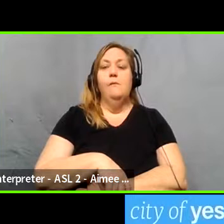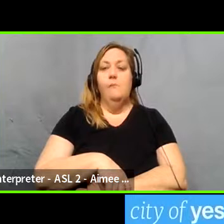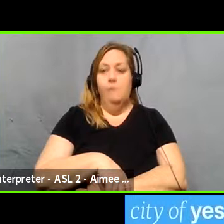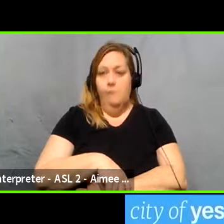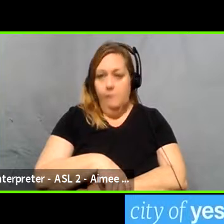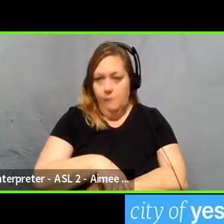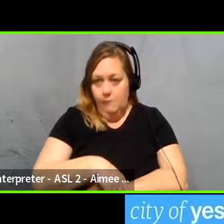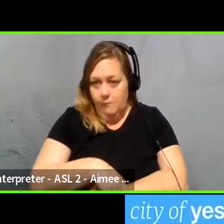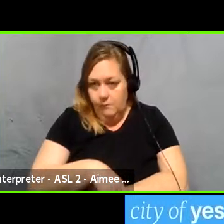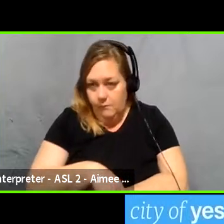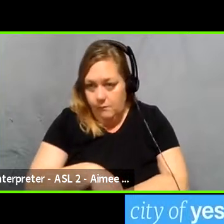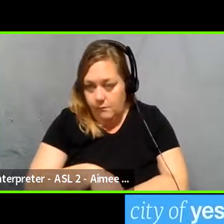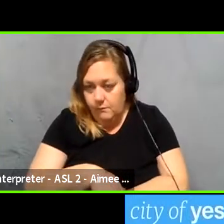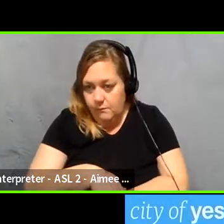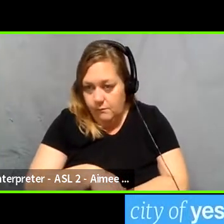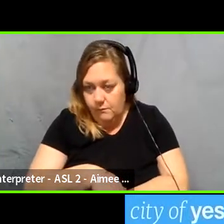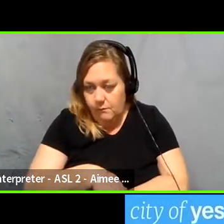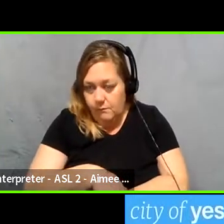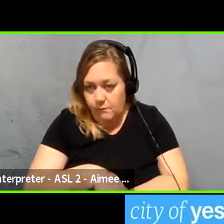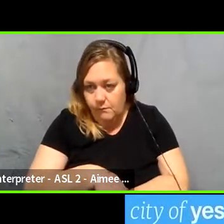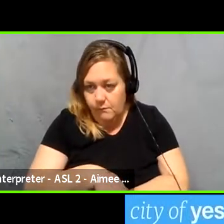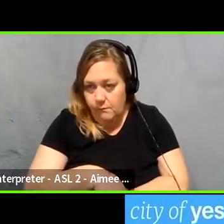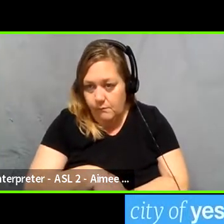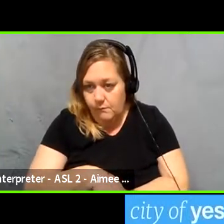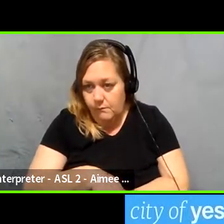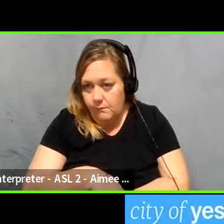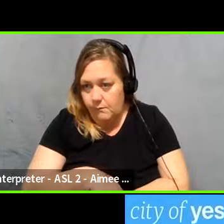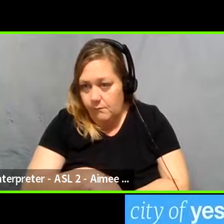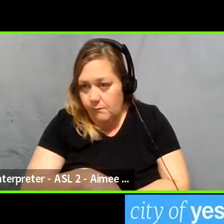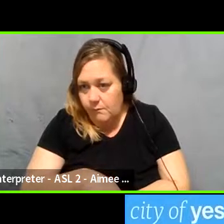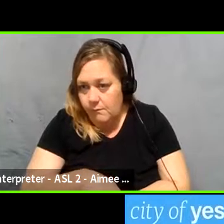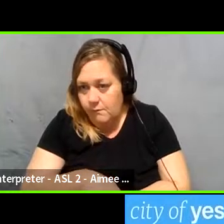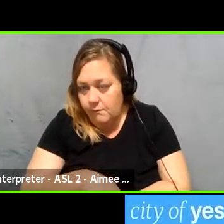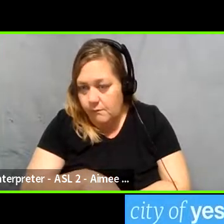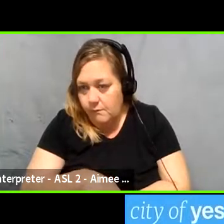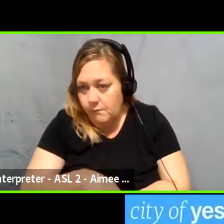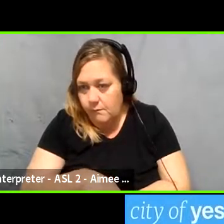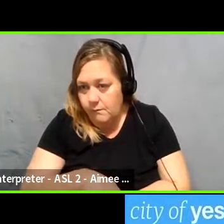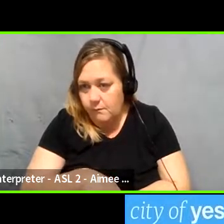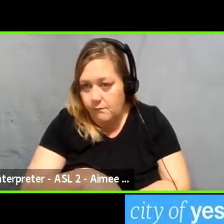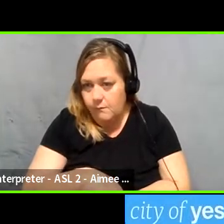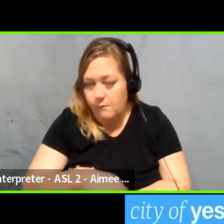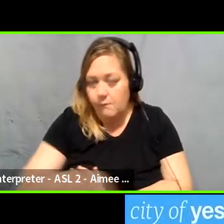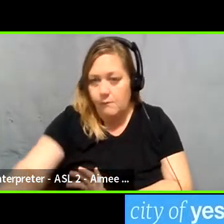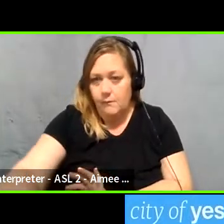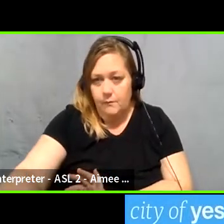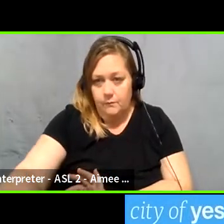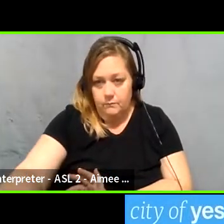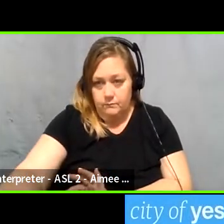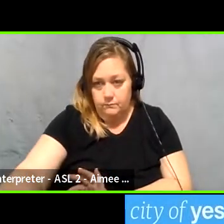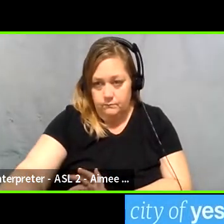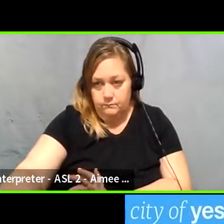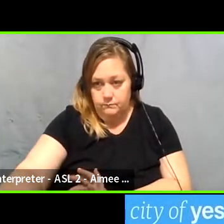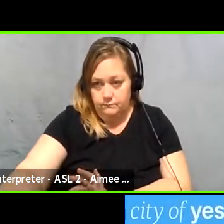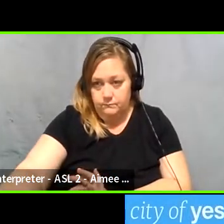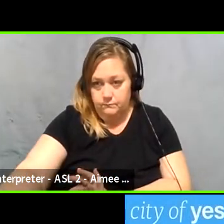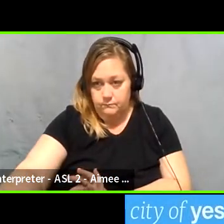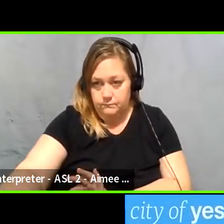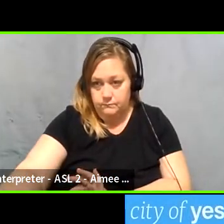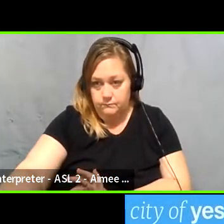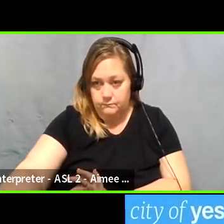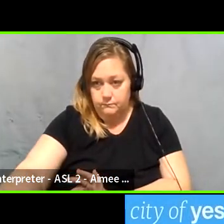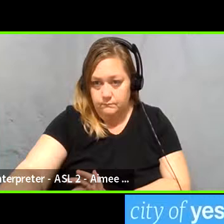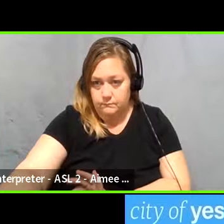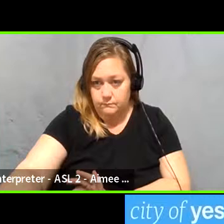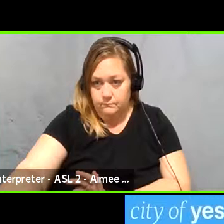Joanne, you should be able to Yes, we can hear you. Hello. Okay. Great. Um, hi.